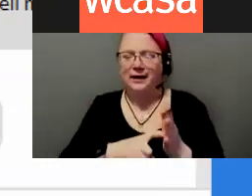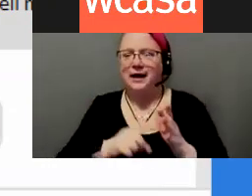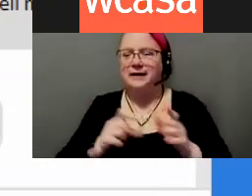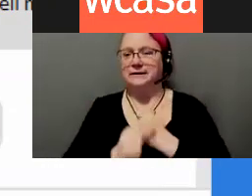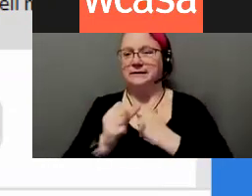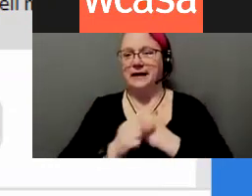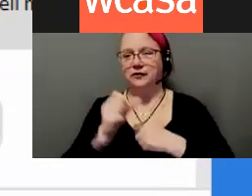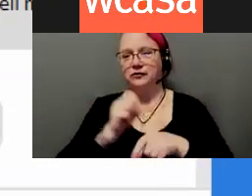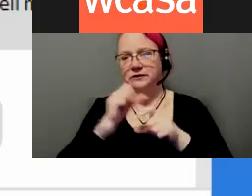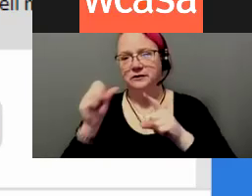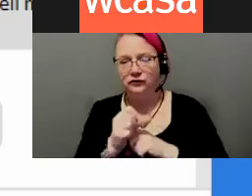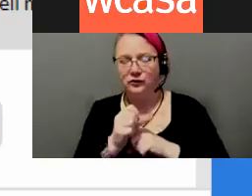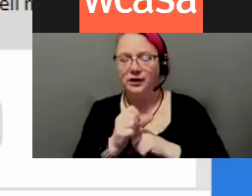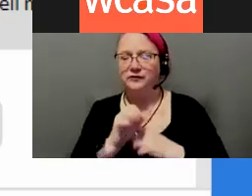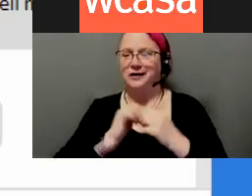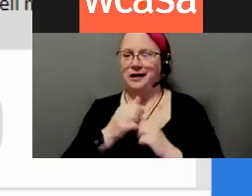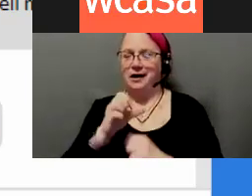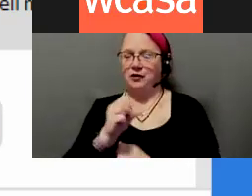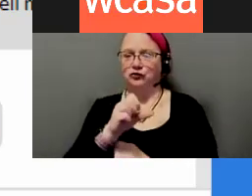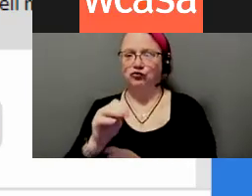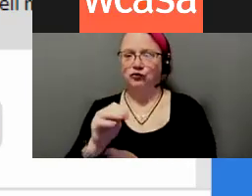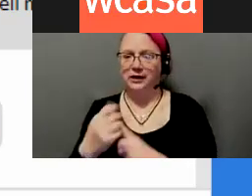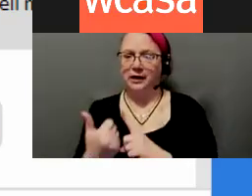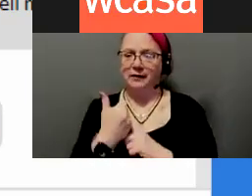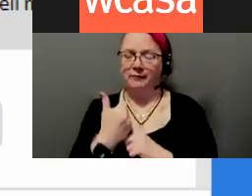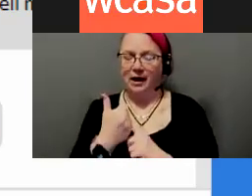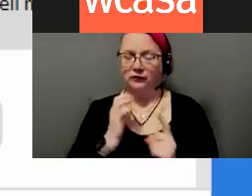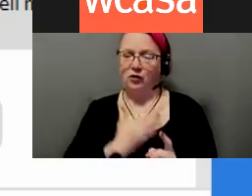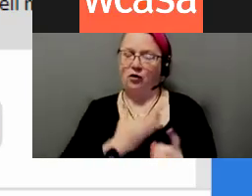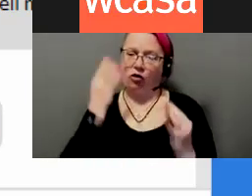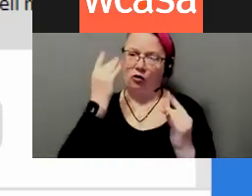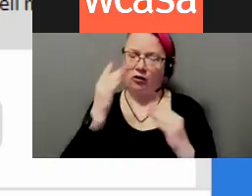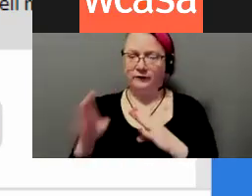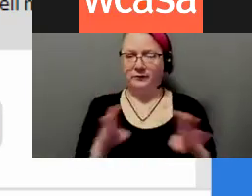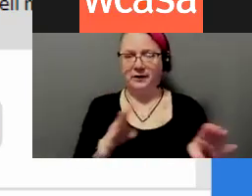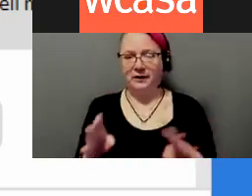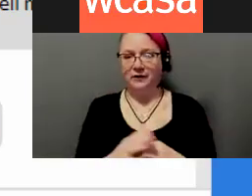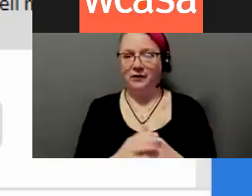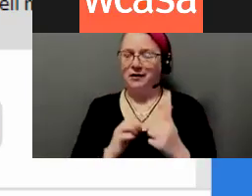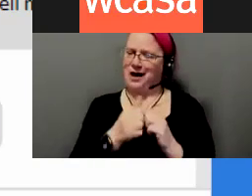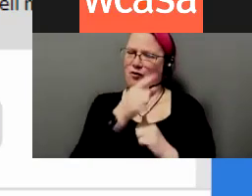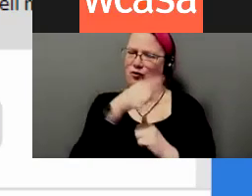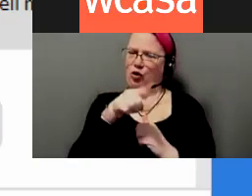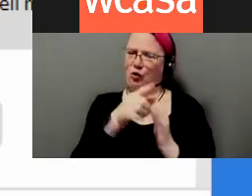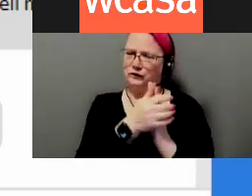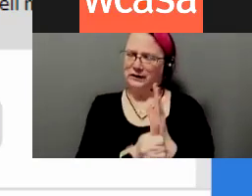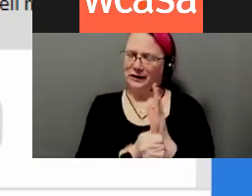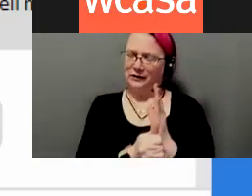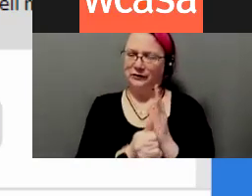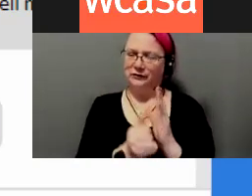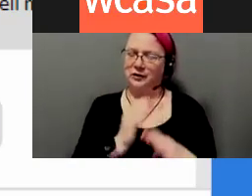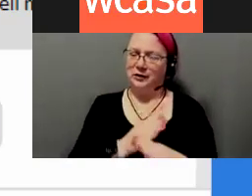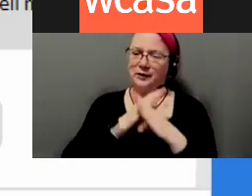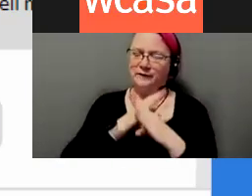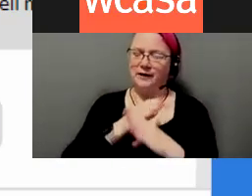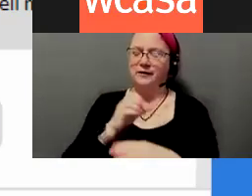social media impacts our thoughts and behaviors. How do you think that these skills relate to preventing image-based sexual abuse